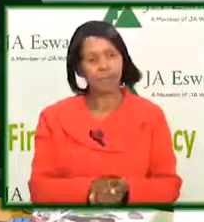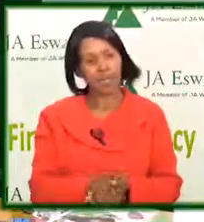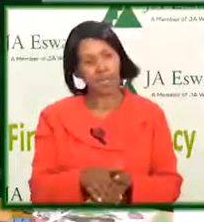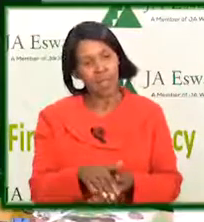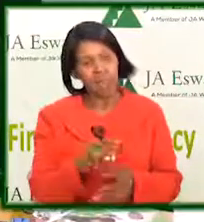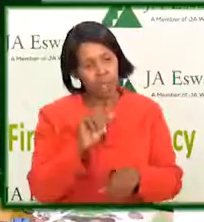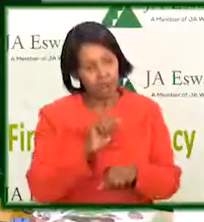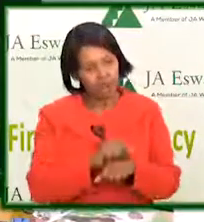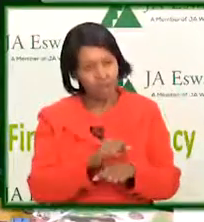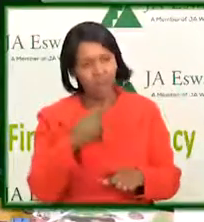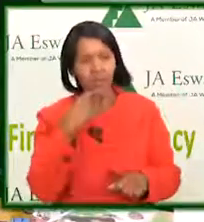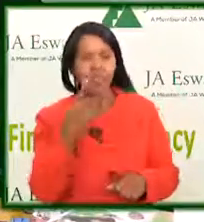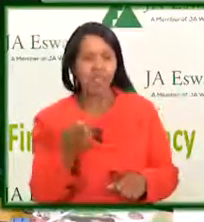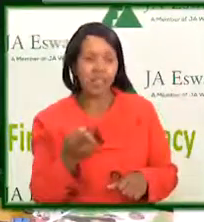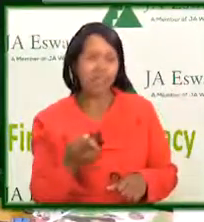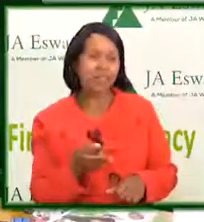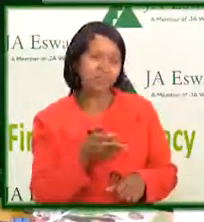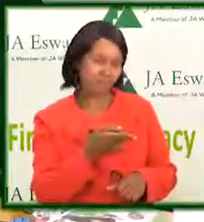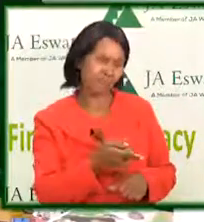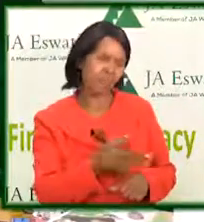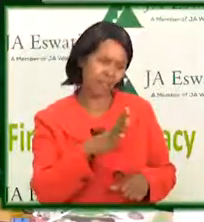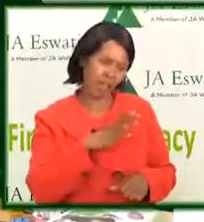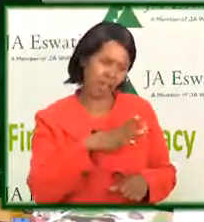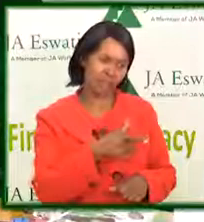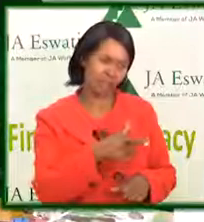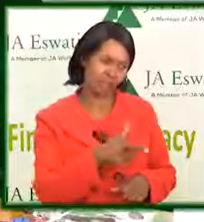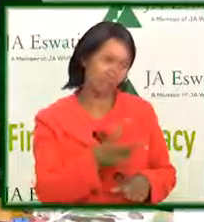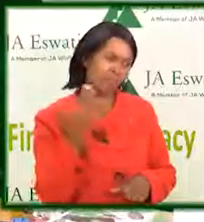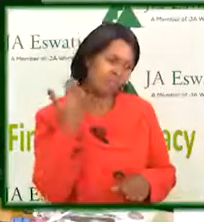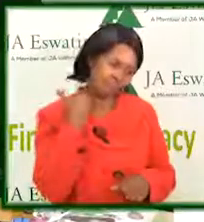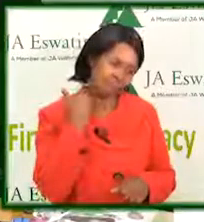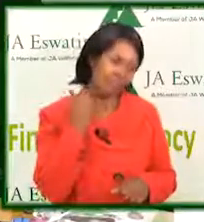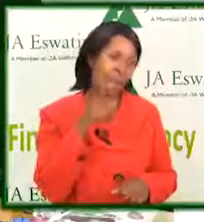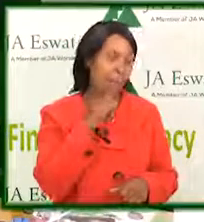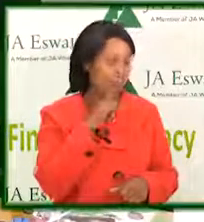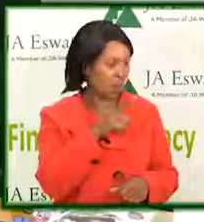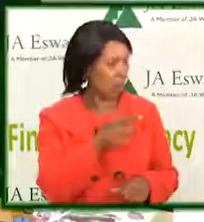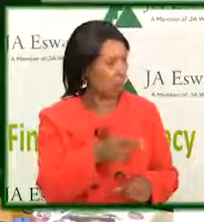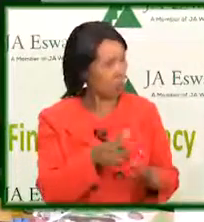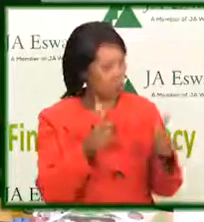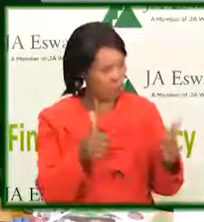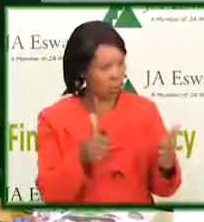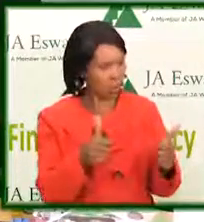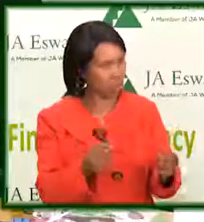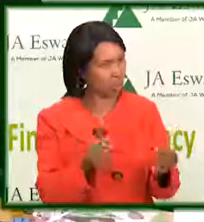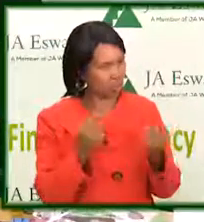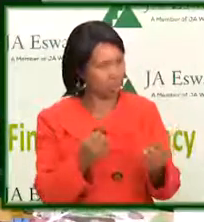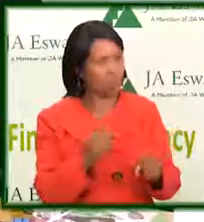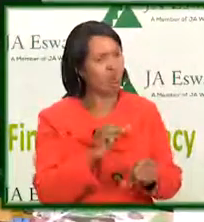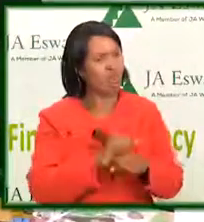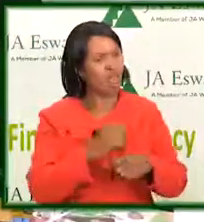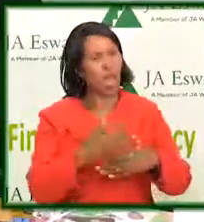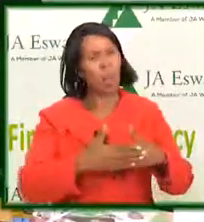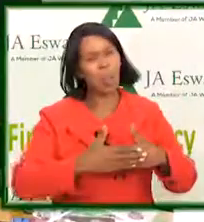the price does seem high, but this will last you much longer than the cheaper one, for example. Or, I think you'll